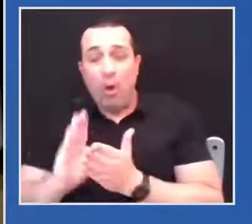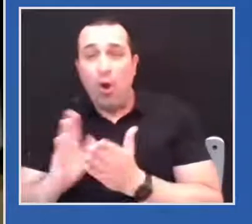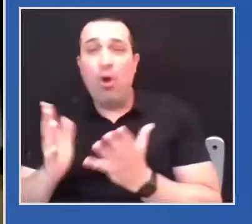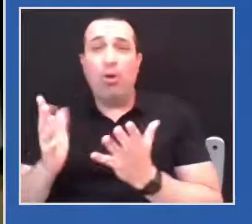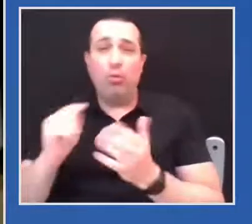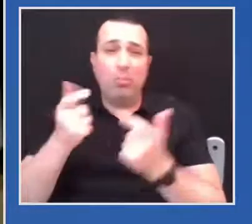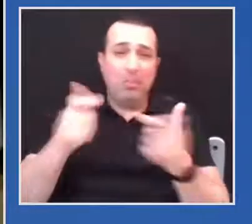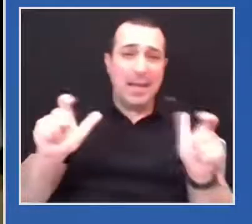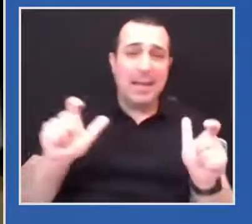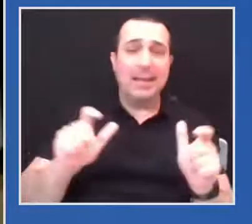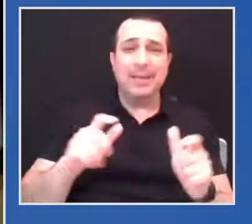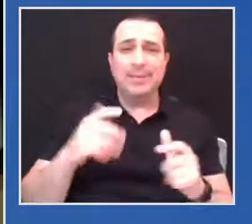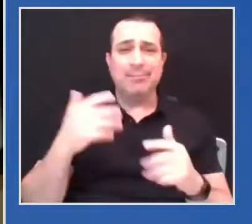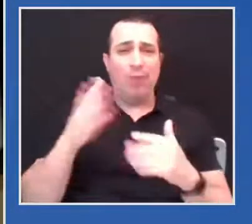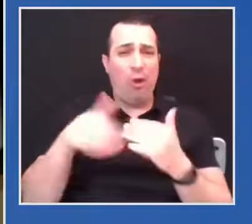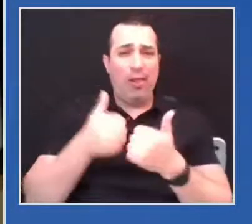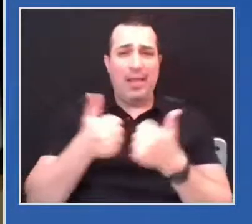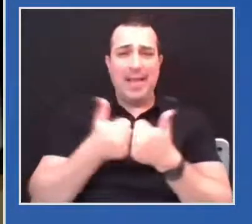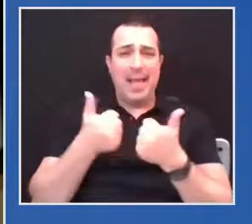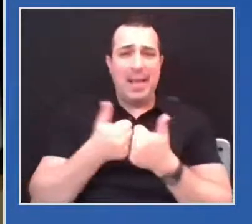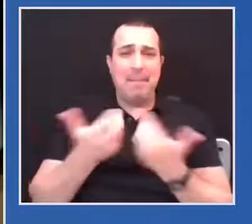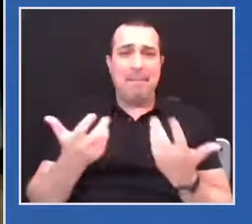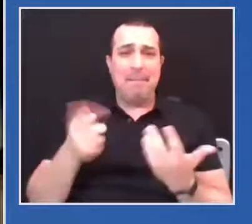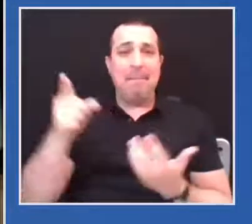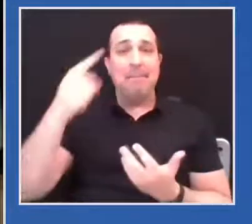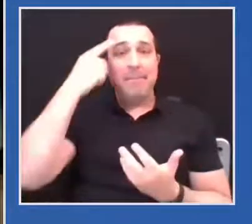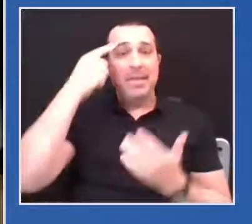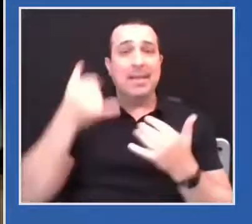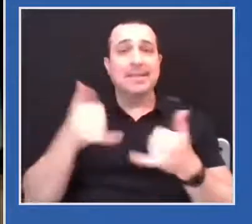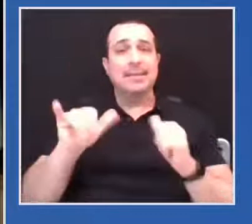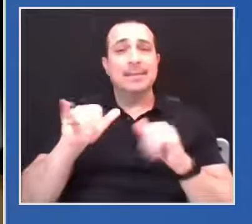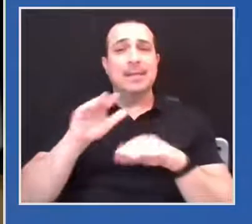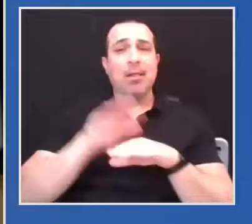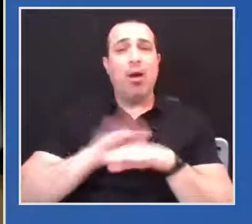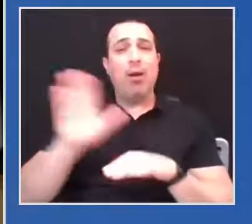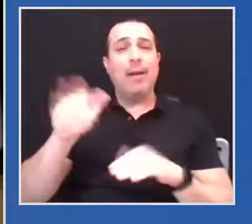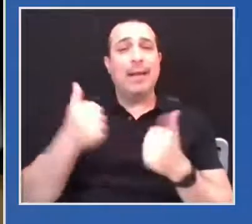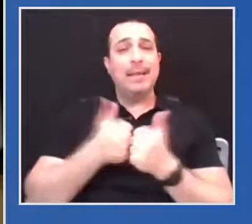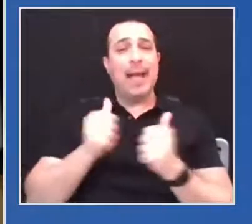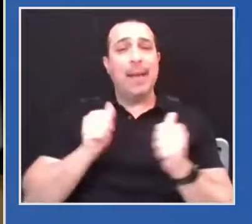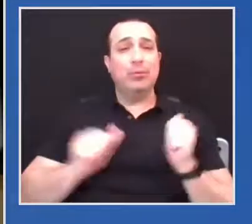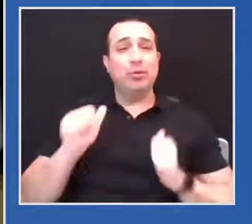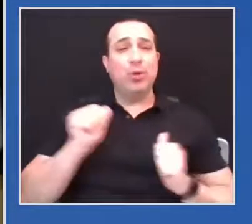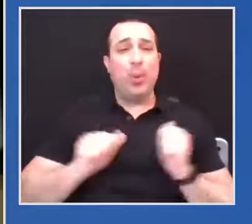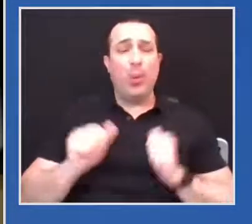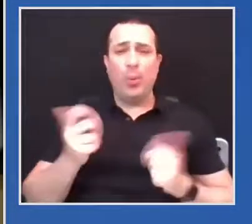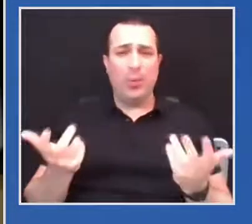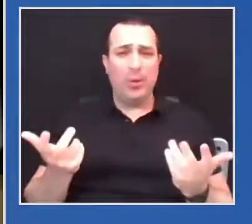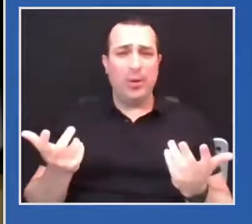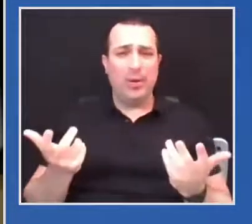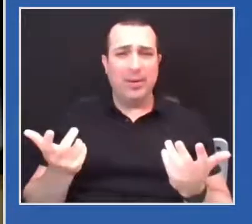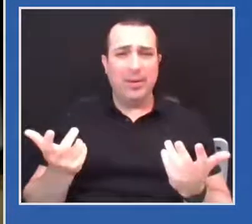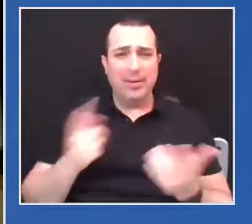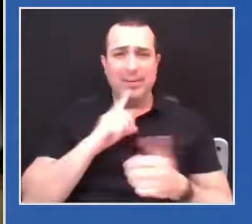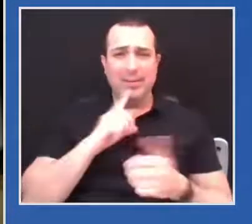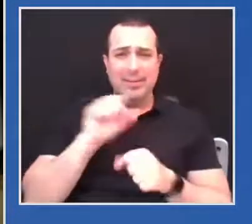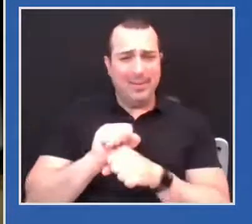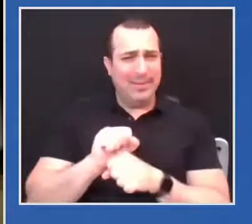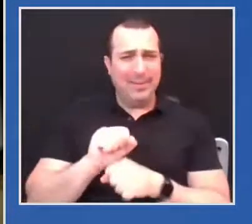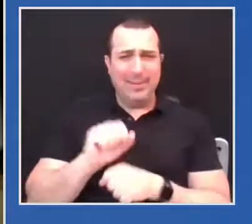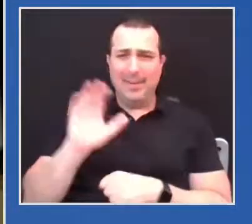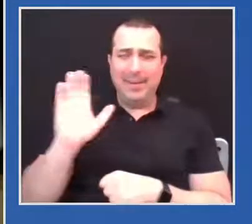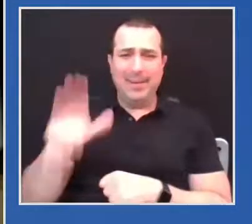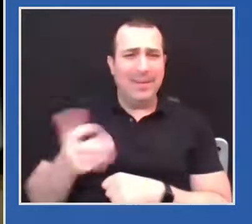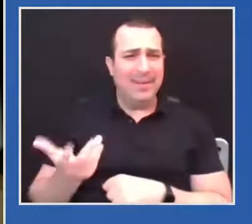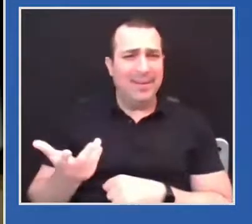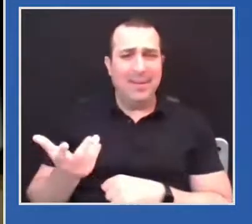all a game. He thinks he's still on his game show. No, really, he acts that way, for real. This is a